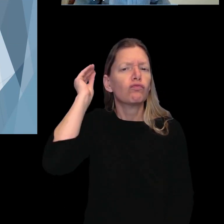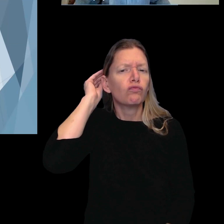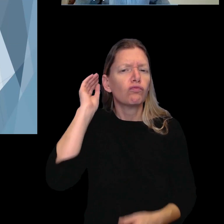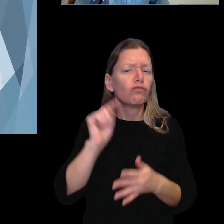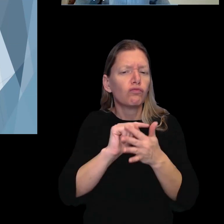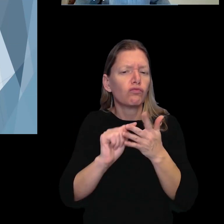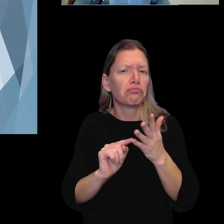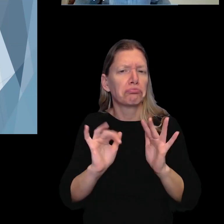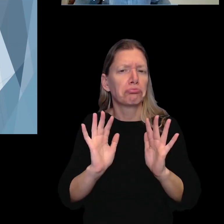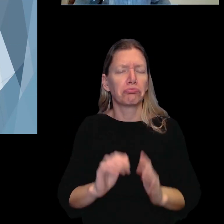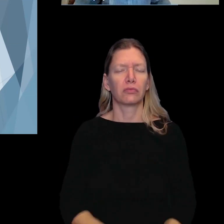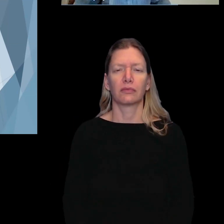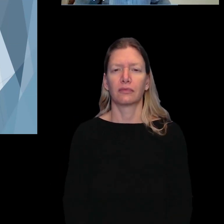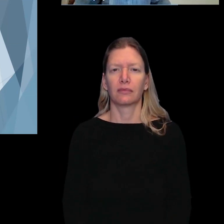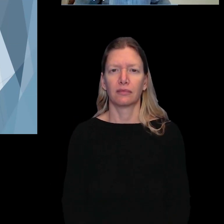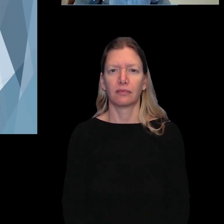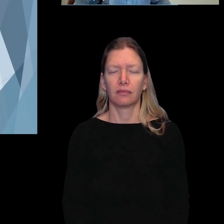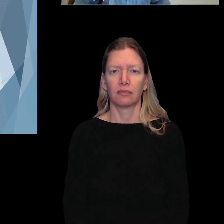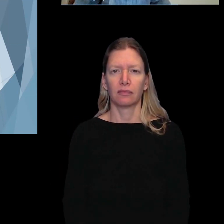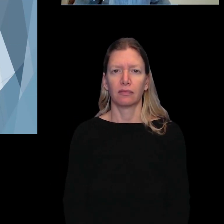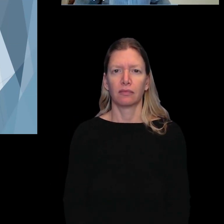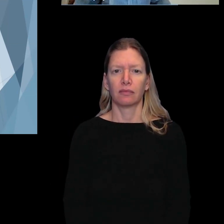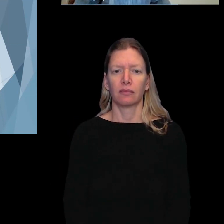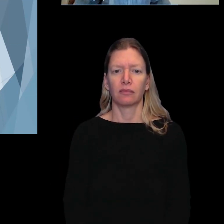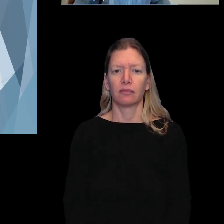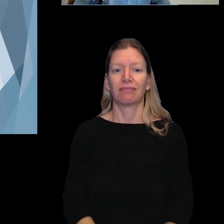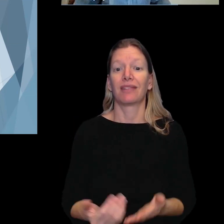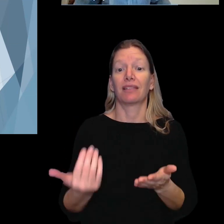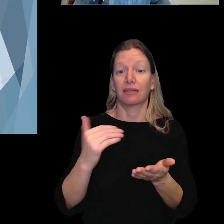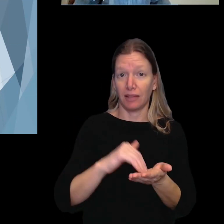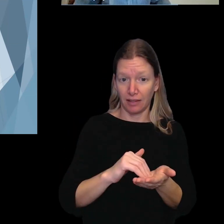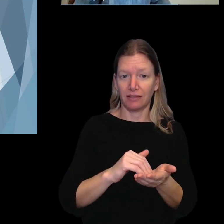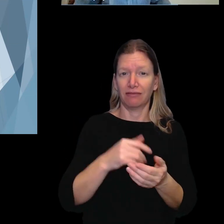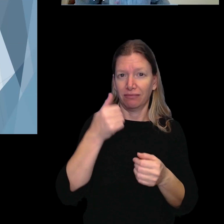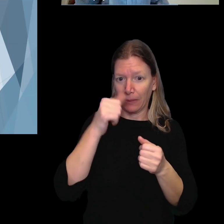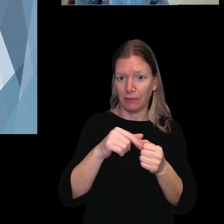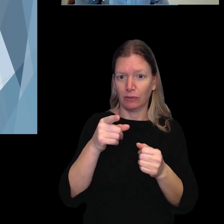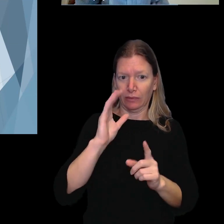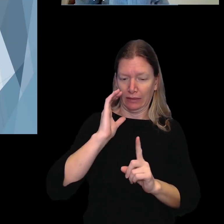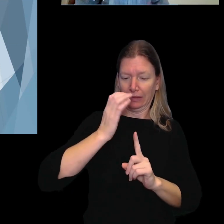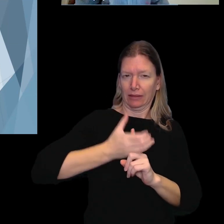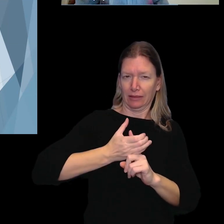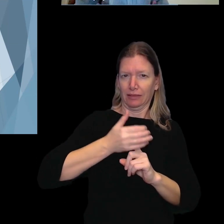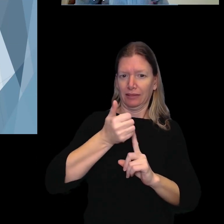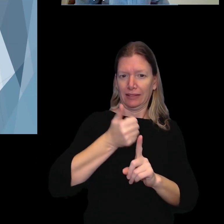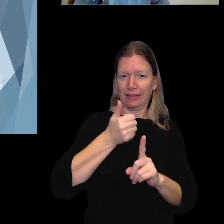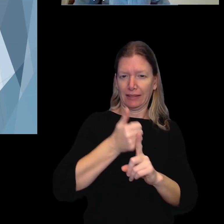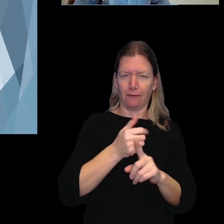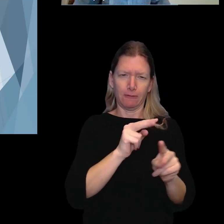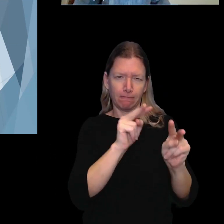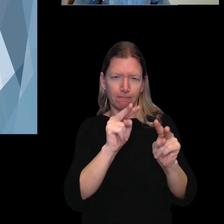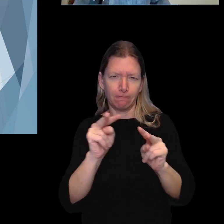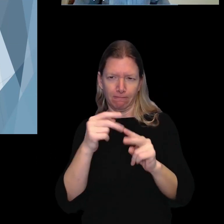So just keep some of these things in mind, and again, consider as